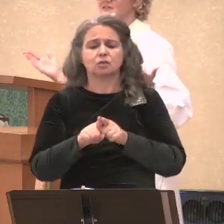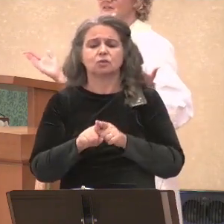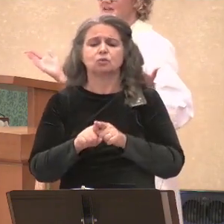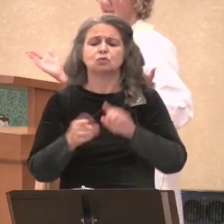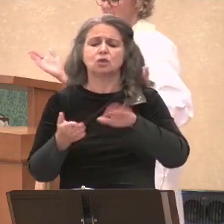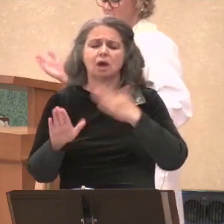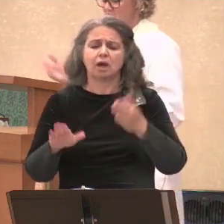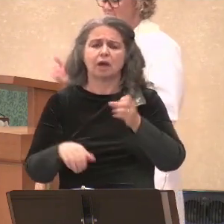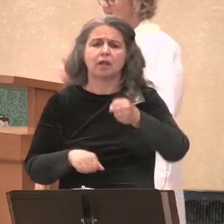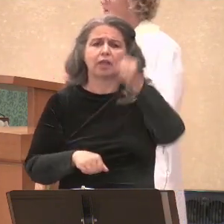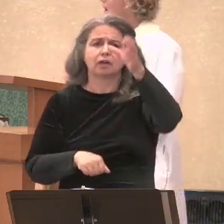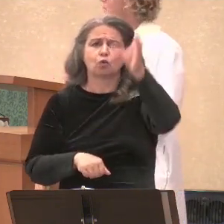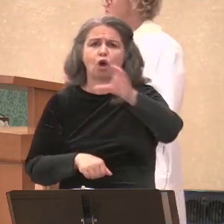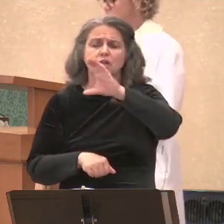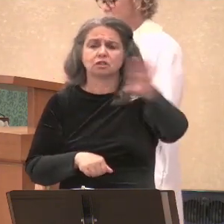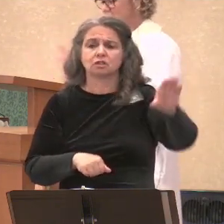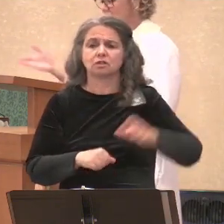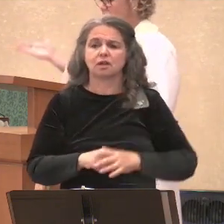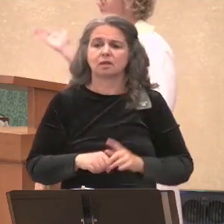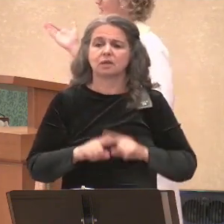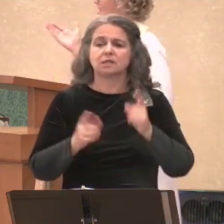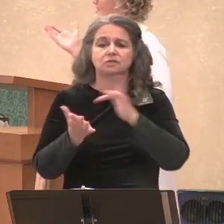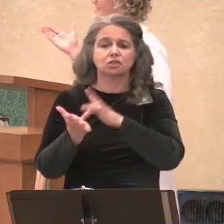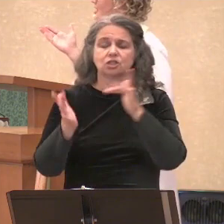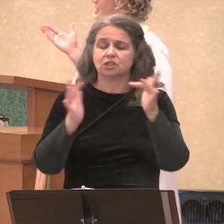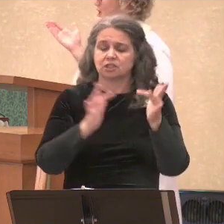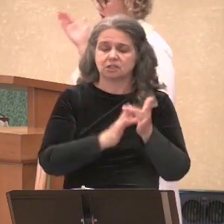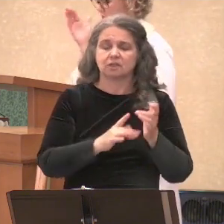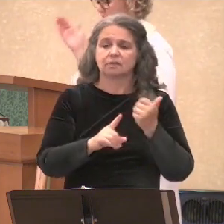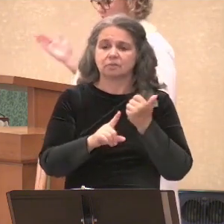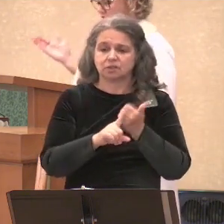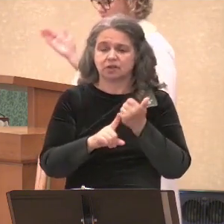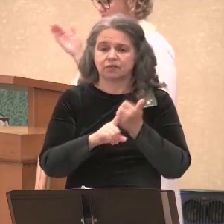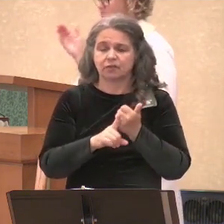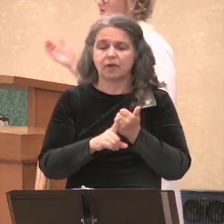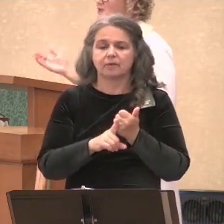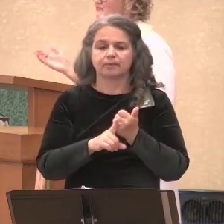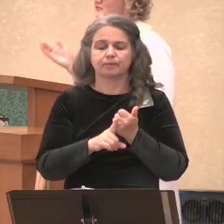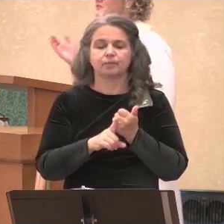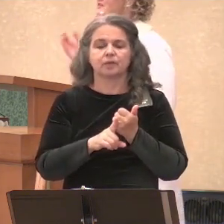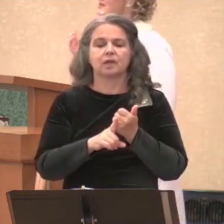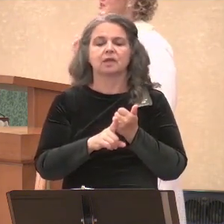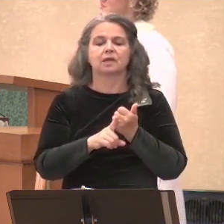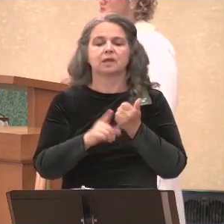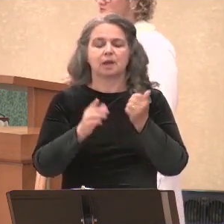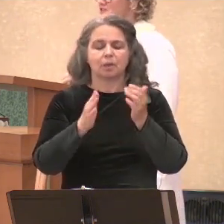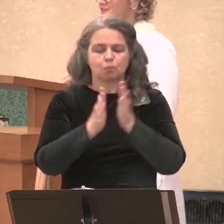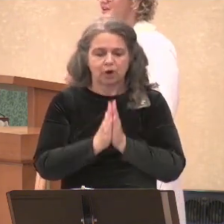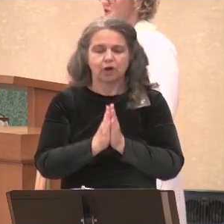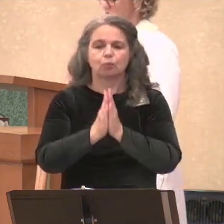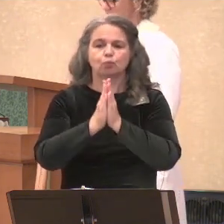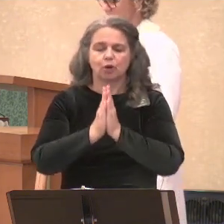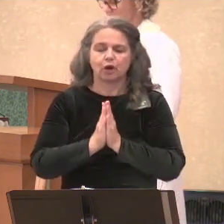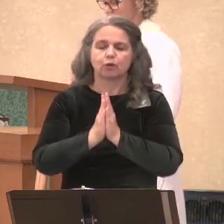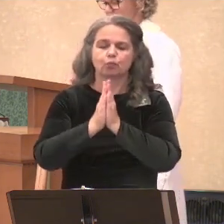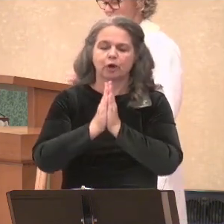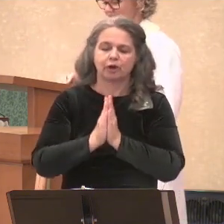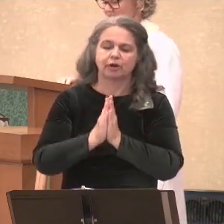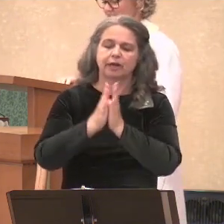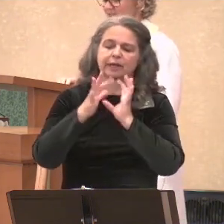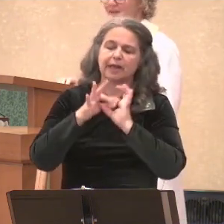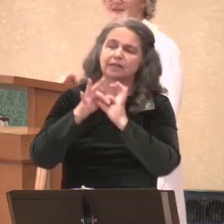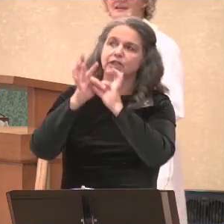cross. But he accomplished none of that apart from prayerful communion with